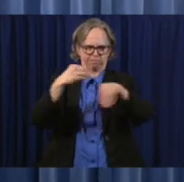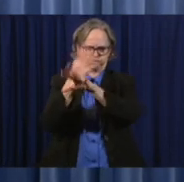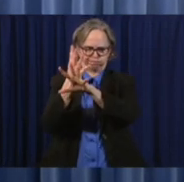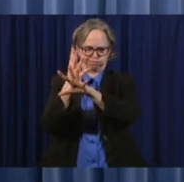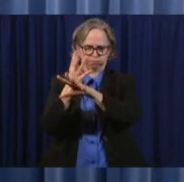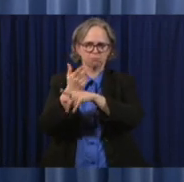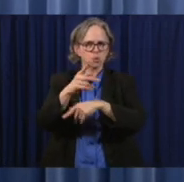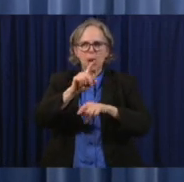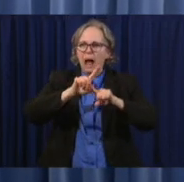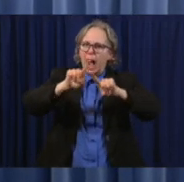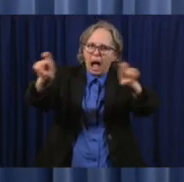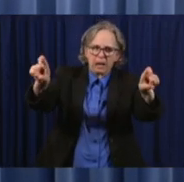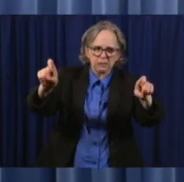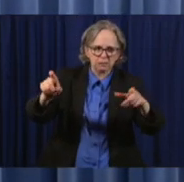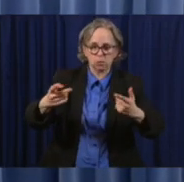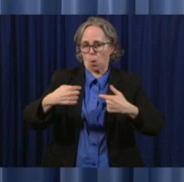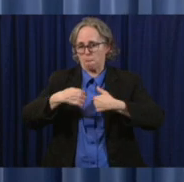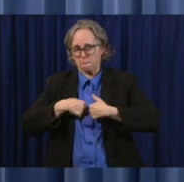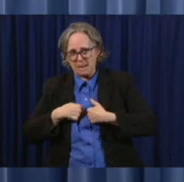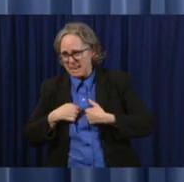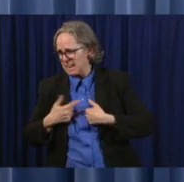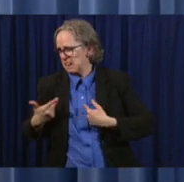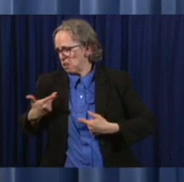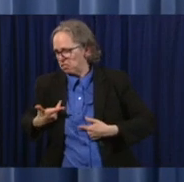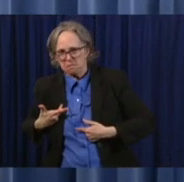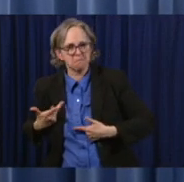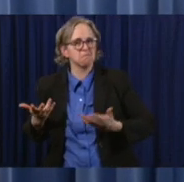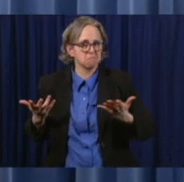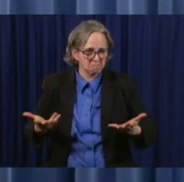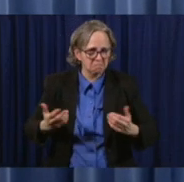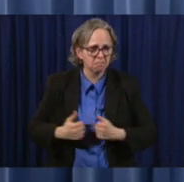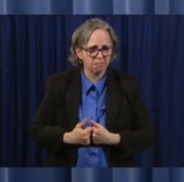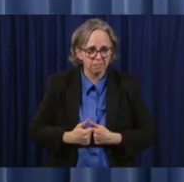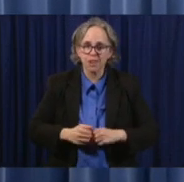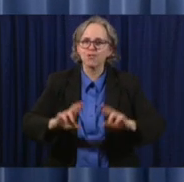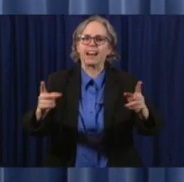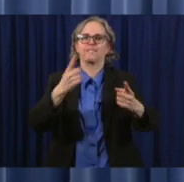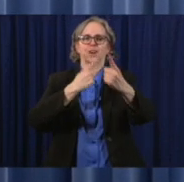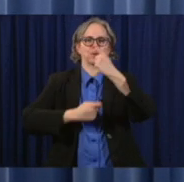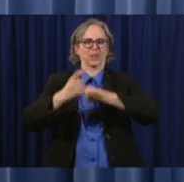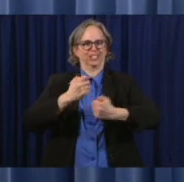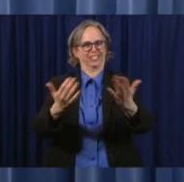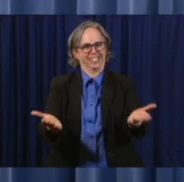directors, or you can direct them to anybody else up here. So we're ready to go for questions.